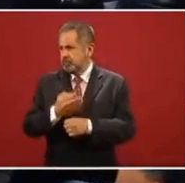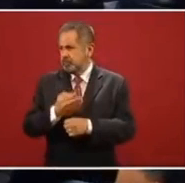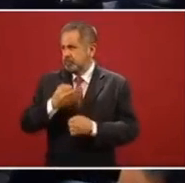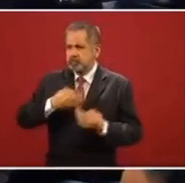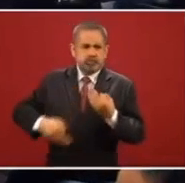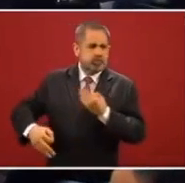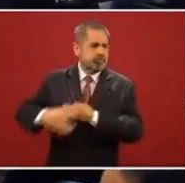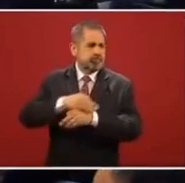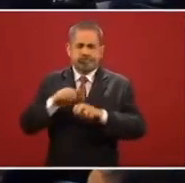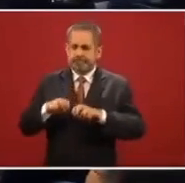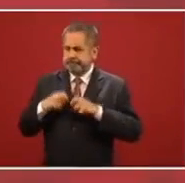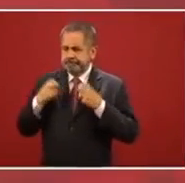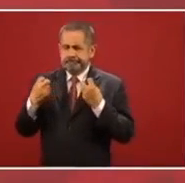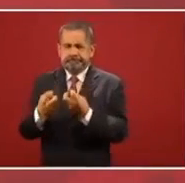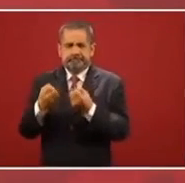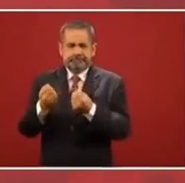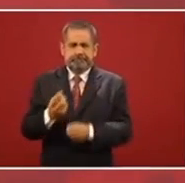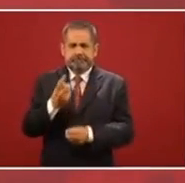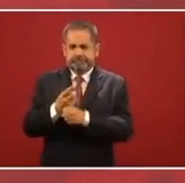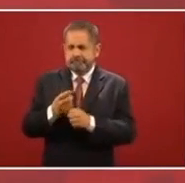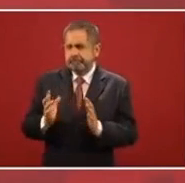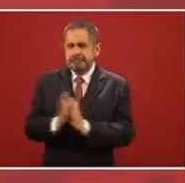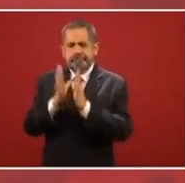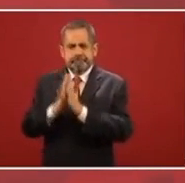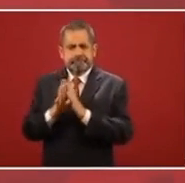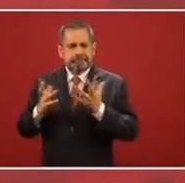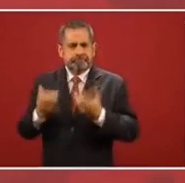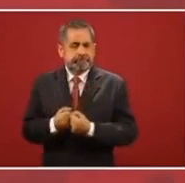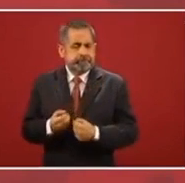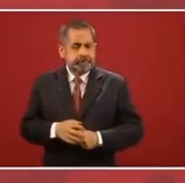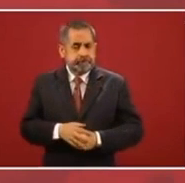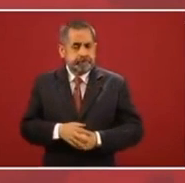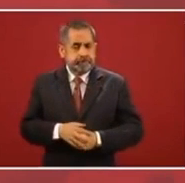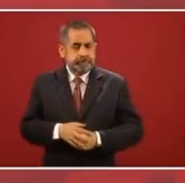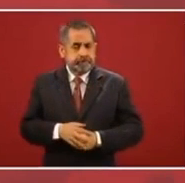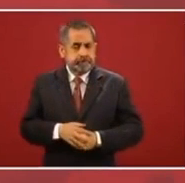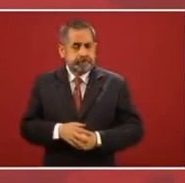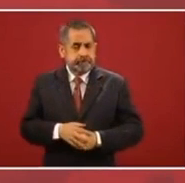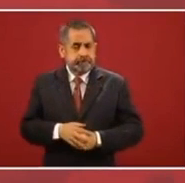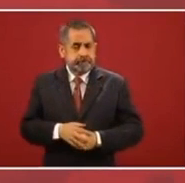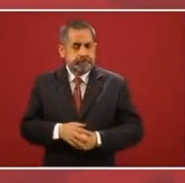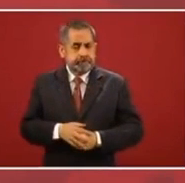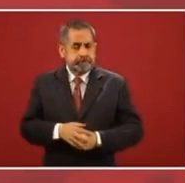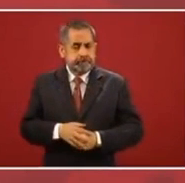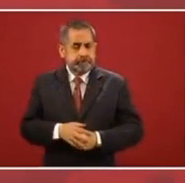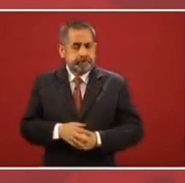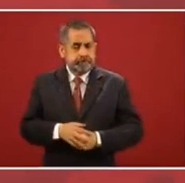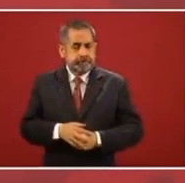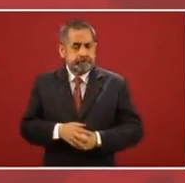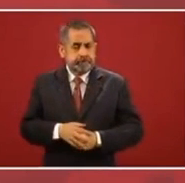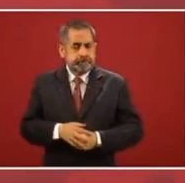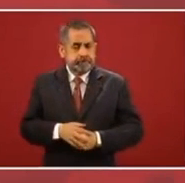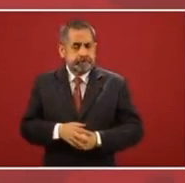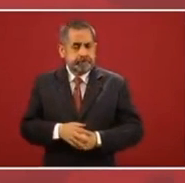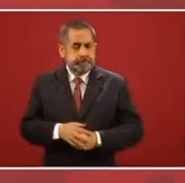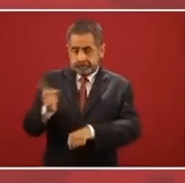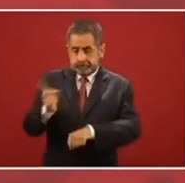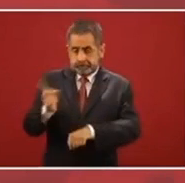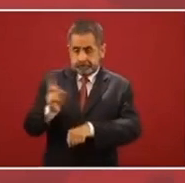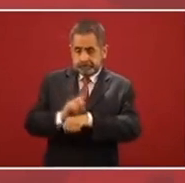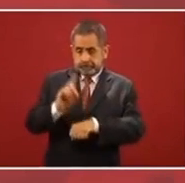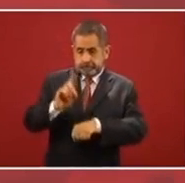participating. Les recuerdo que todos los días nos reunimos. I remind you that every day we